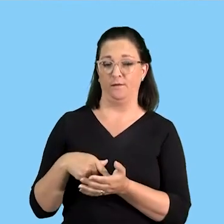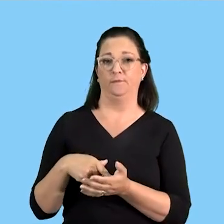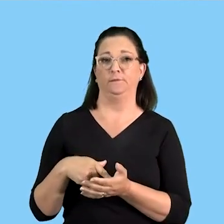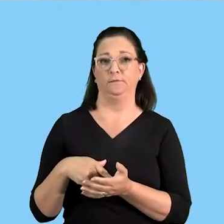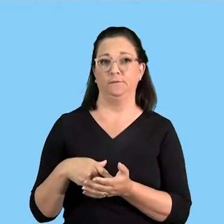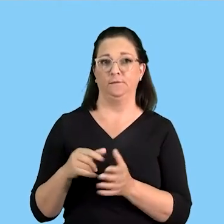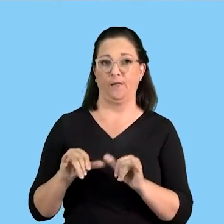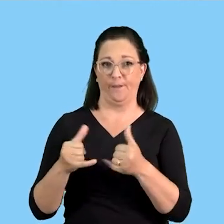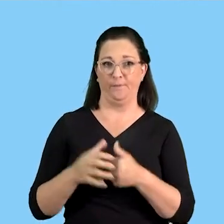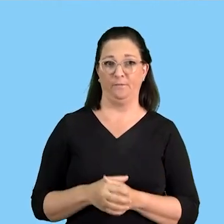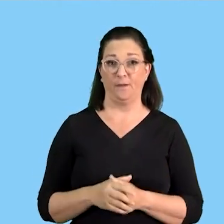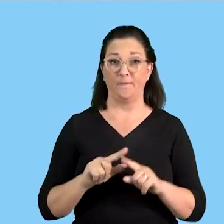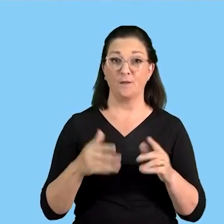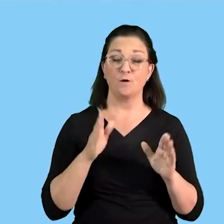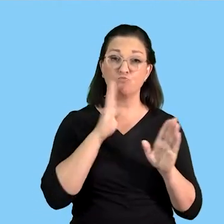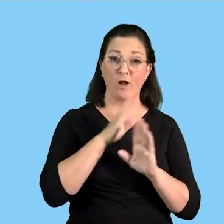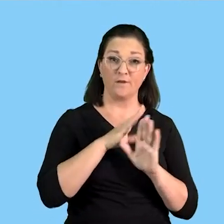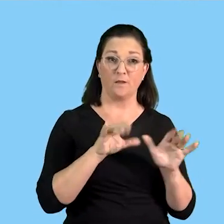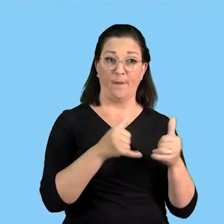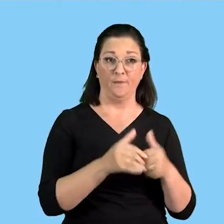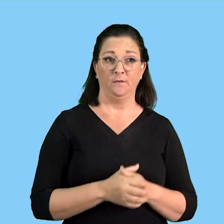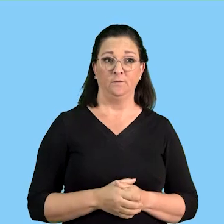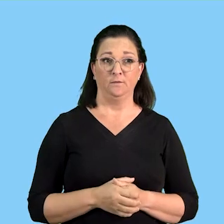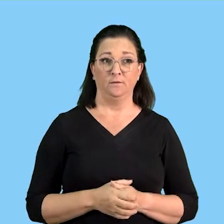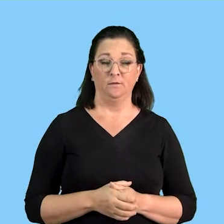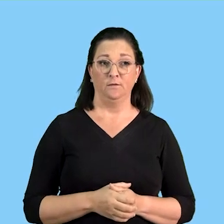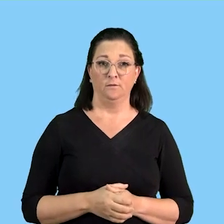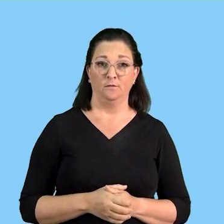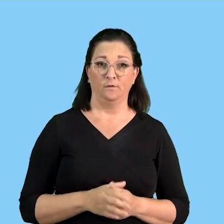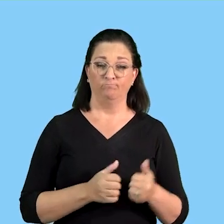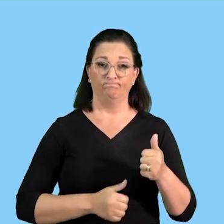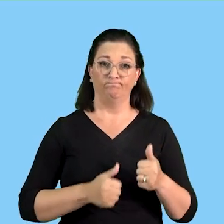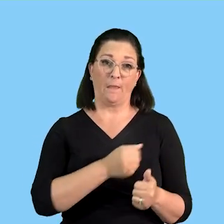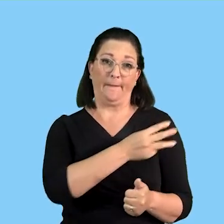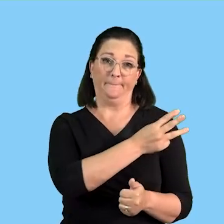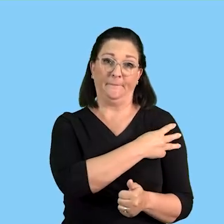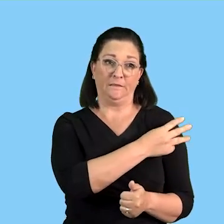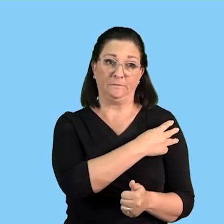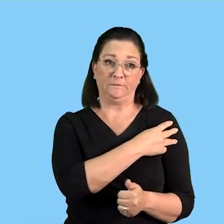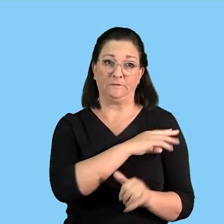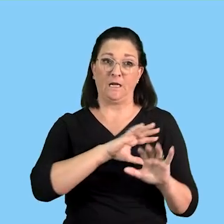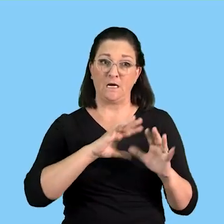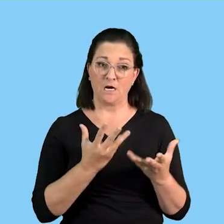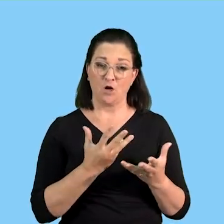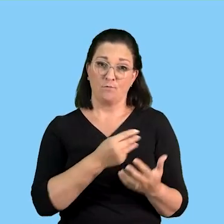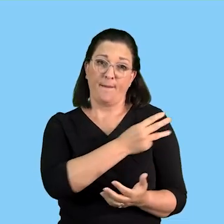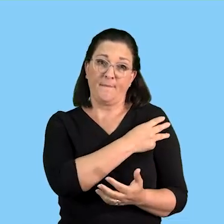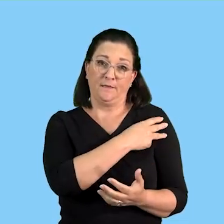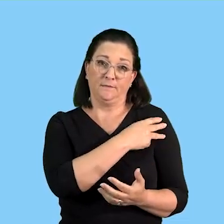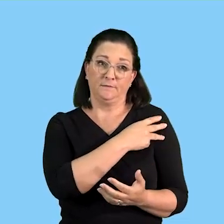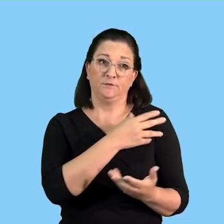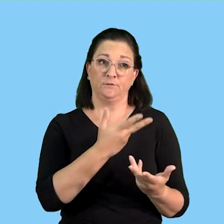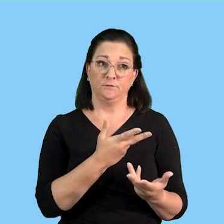company. Now, private company management. How is a private